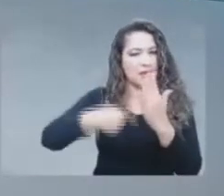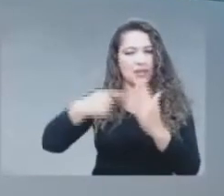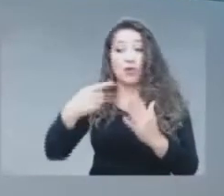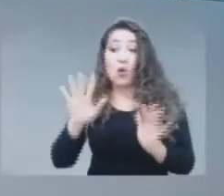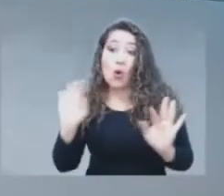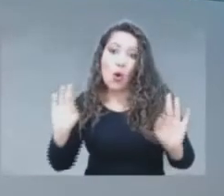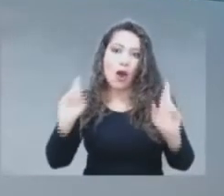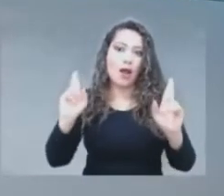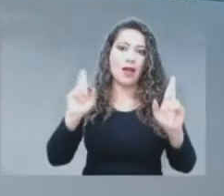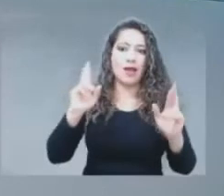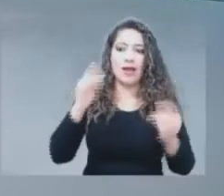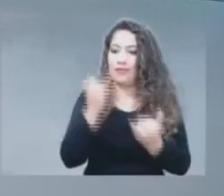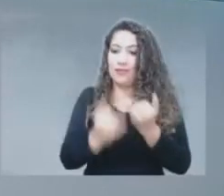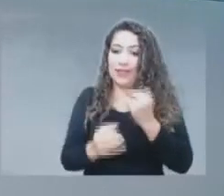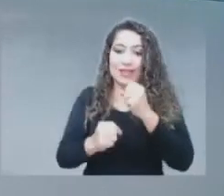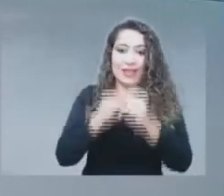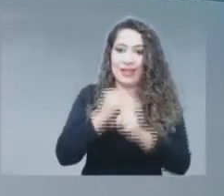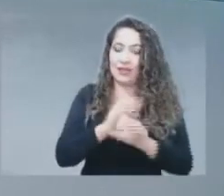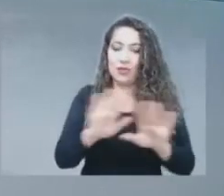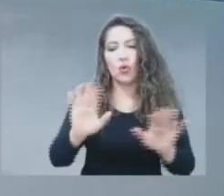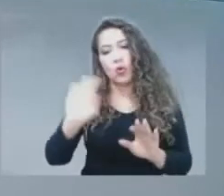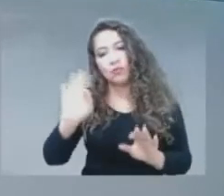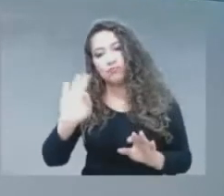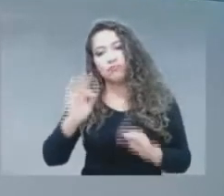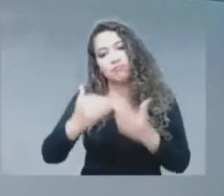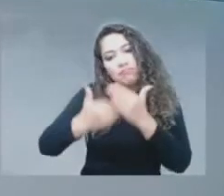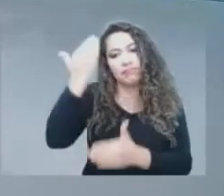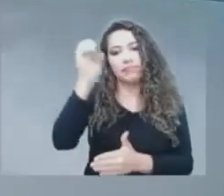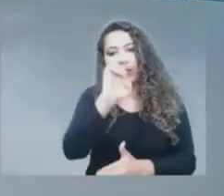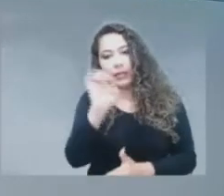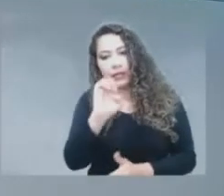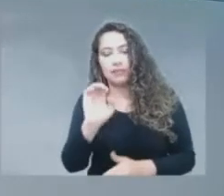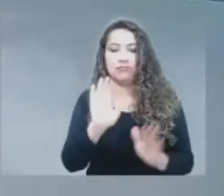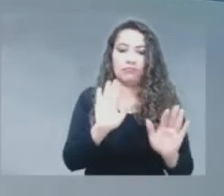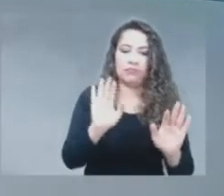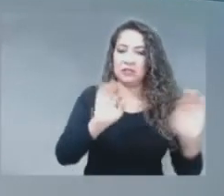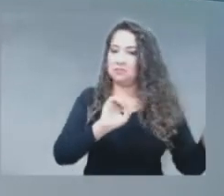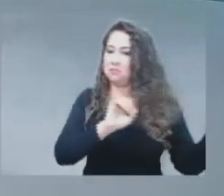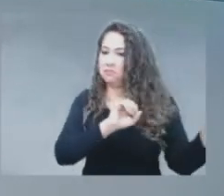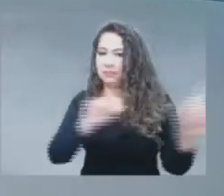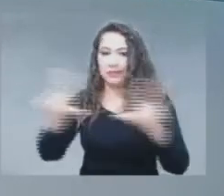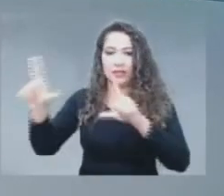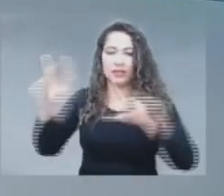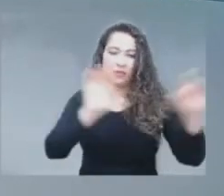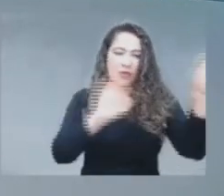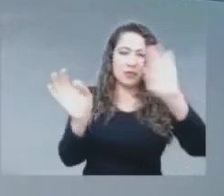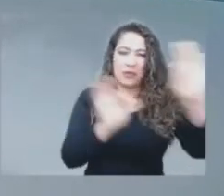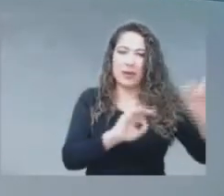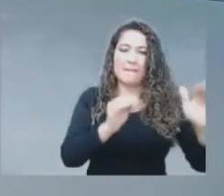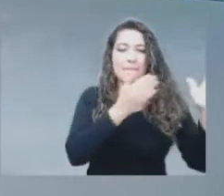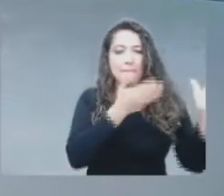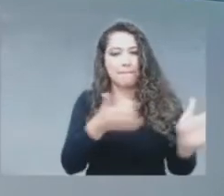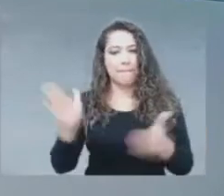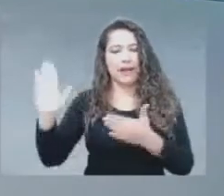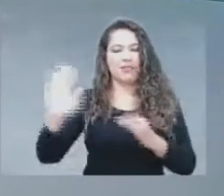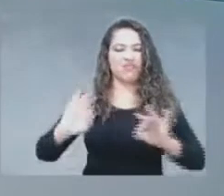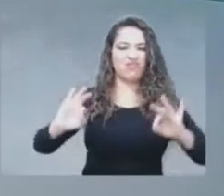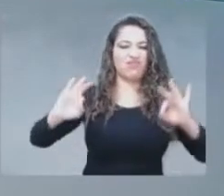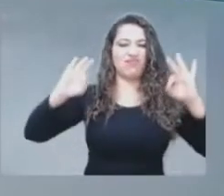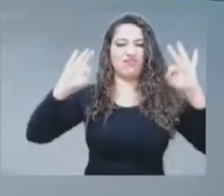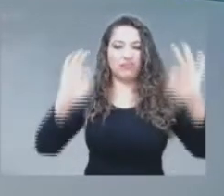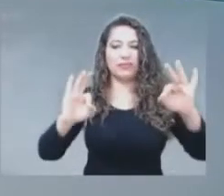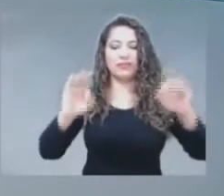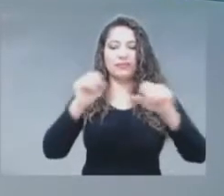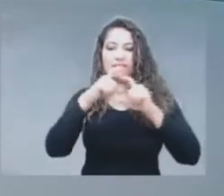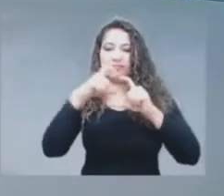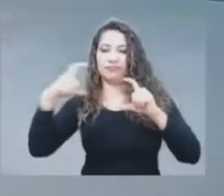And before we finish this year, or at the latest by the next year, the idea is actually to just publish this master plan of